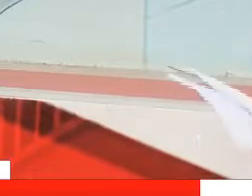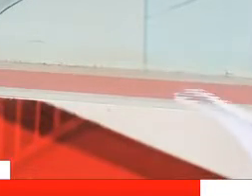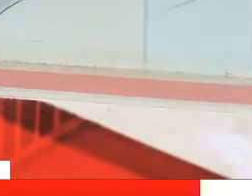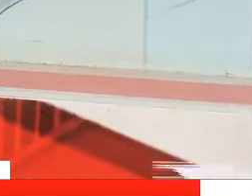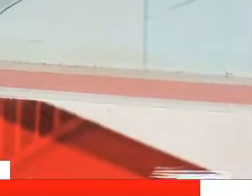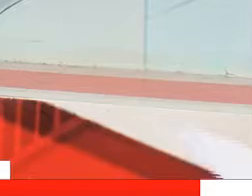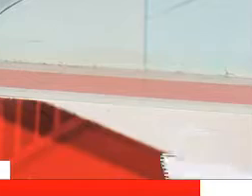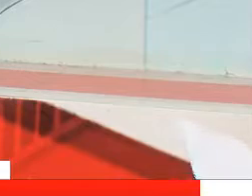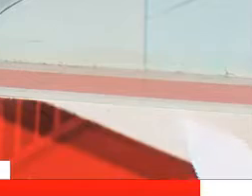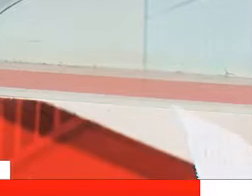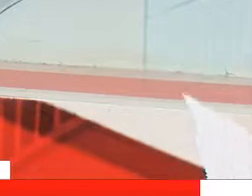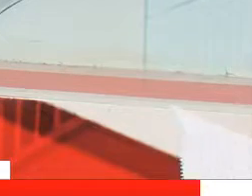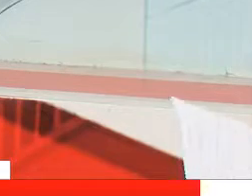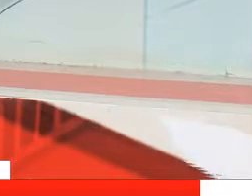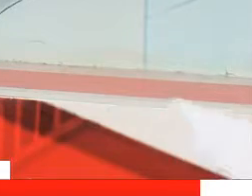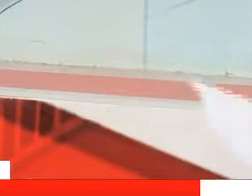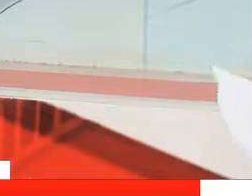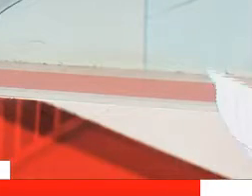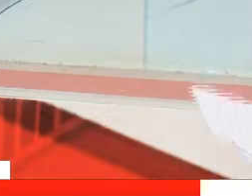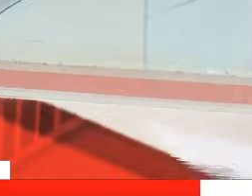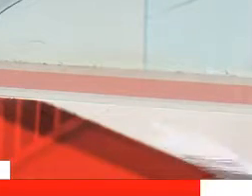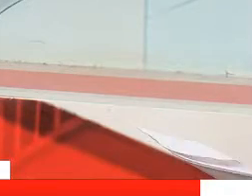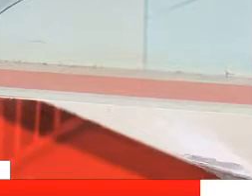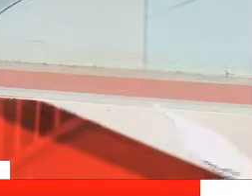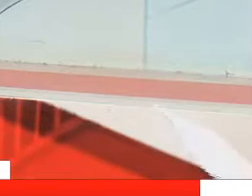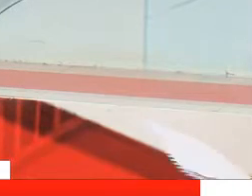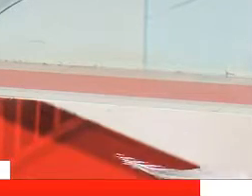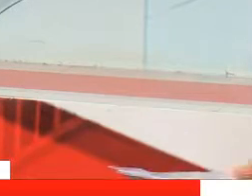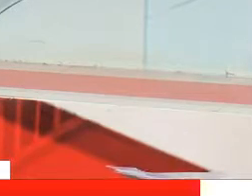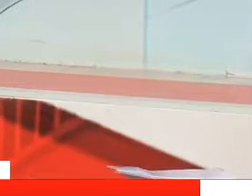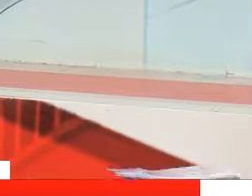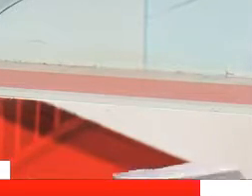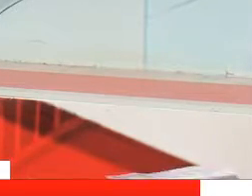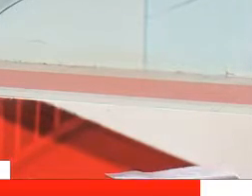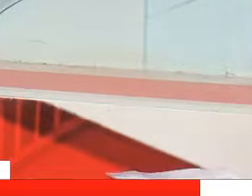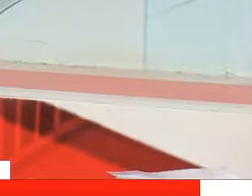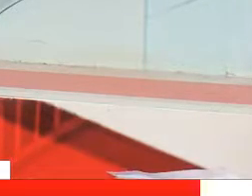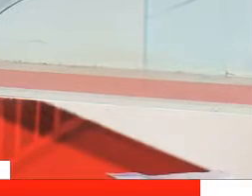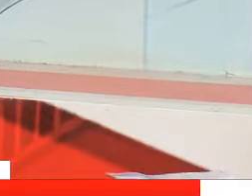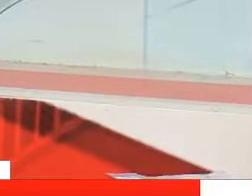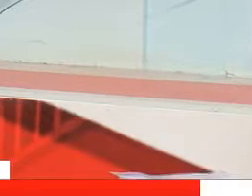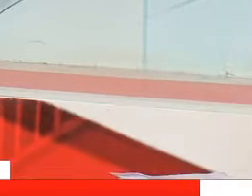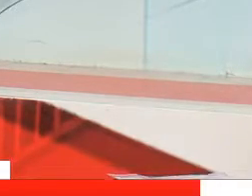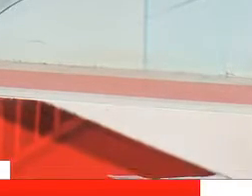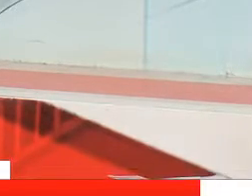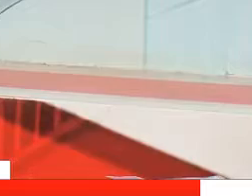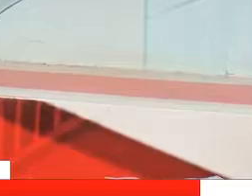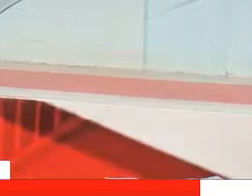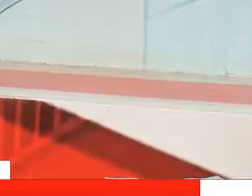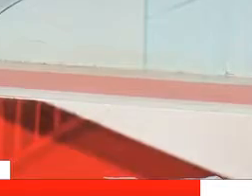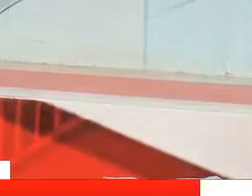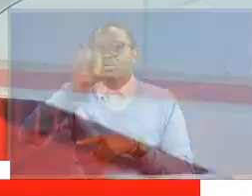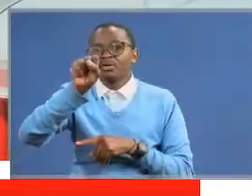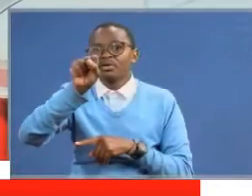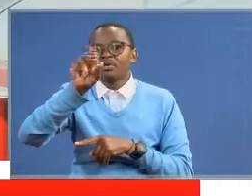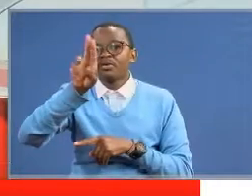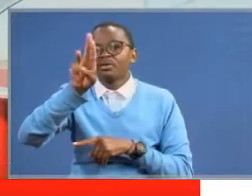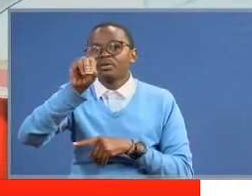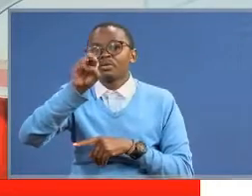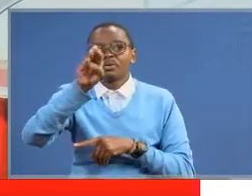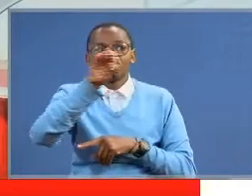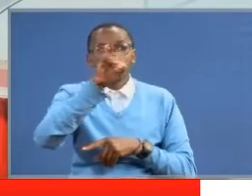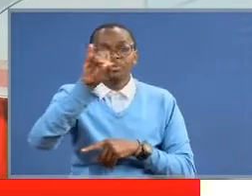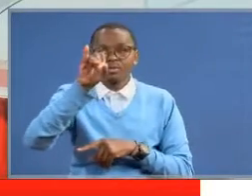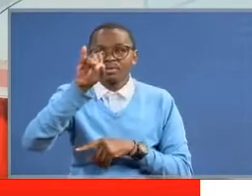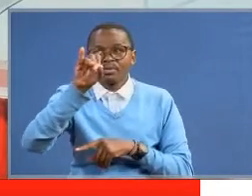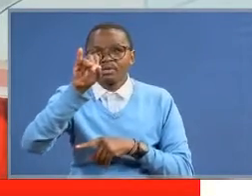computer was when I could go to a cyber cafe. And luckily, when I got accepted to Asumbi Girls, yes, I was able to